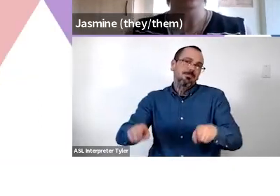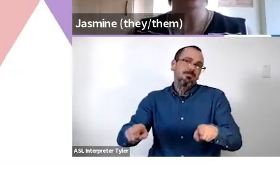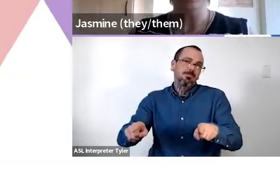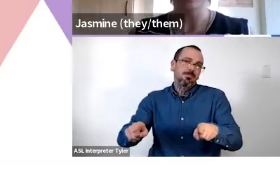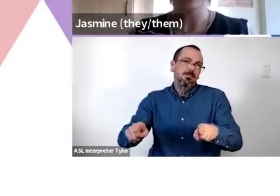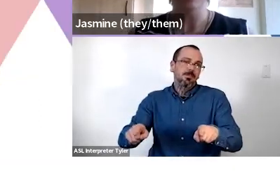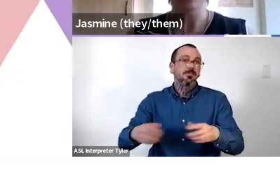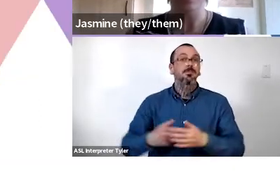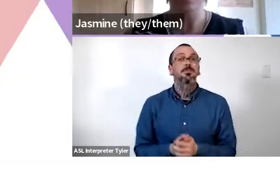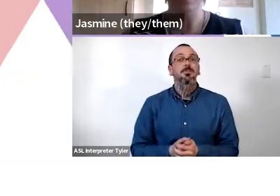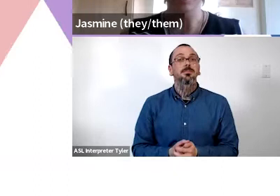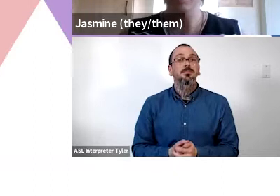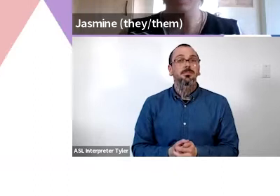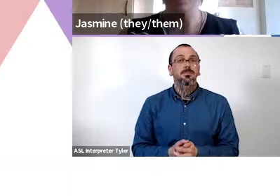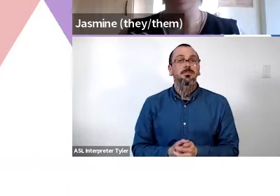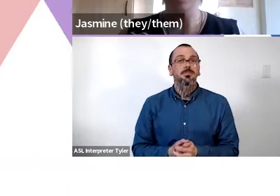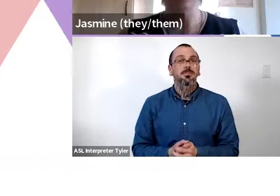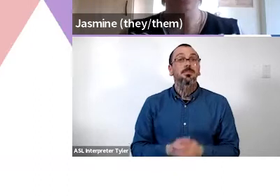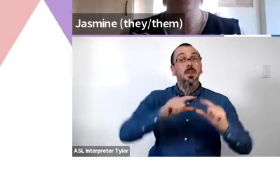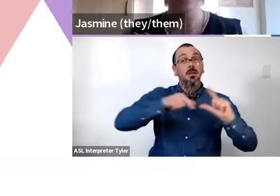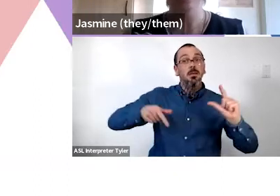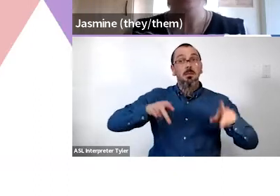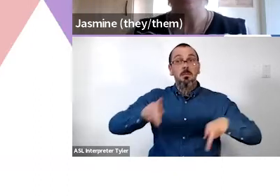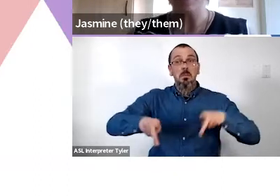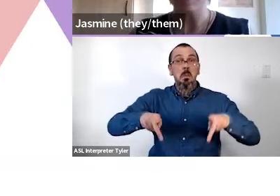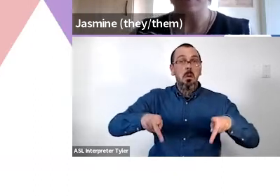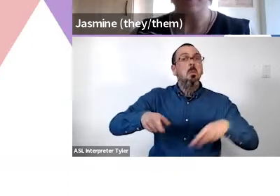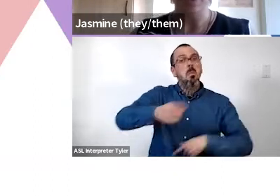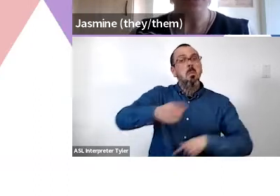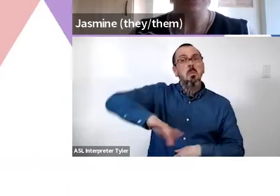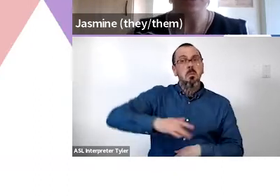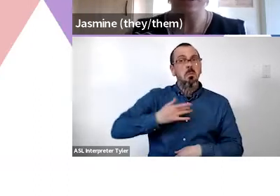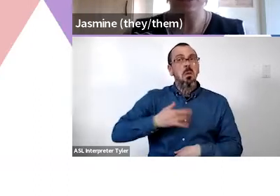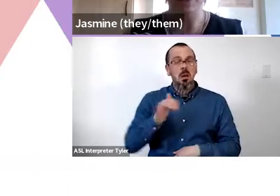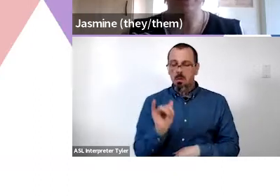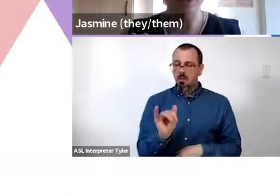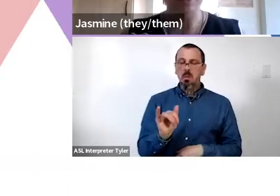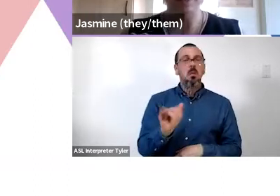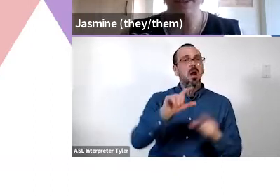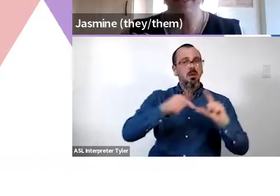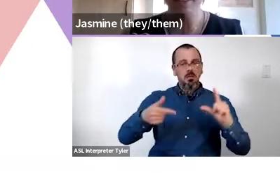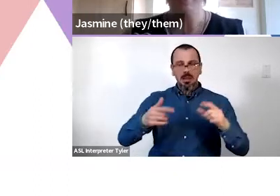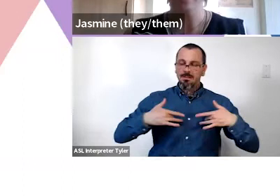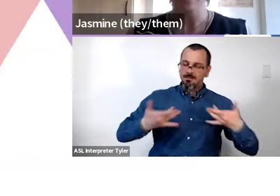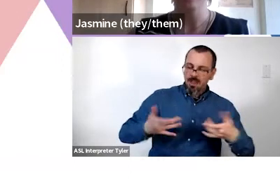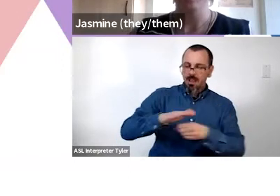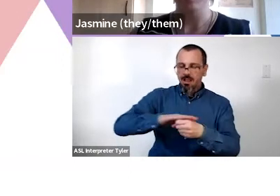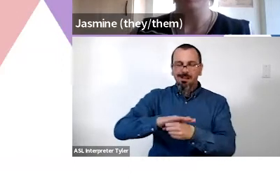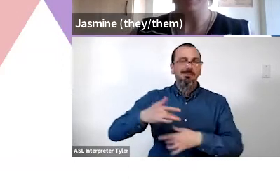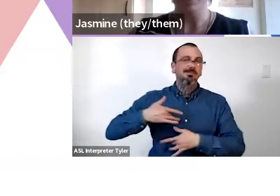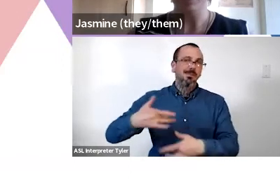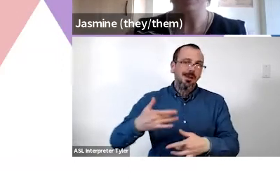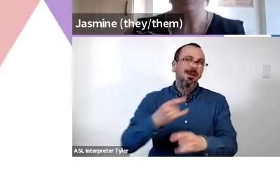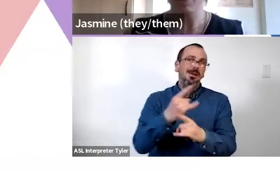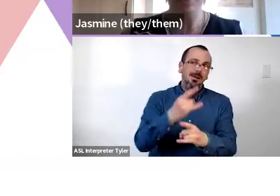slide, LGBTQ+ individuals have noted the centrality of substances in LGBTQ+ events and spaces, and the